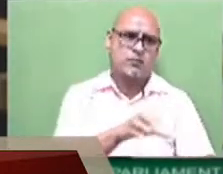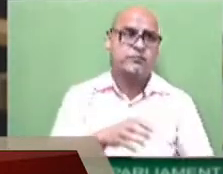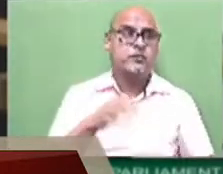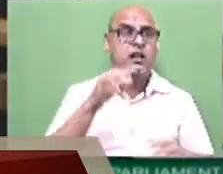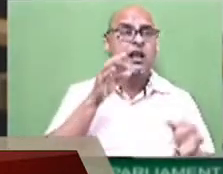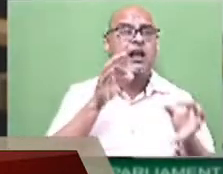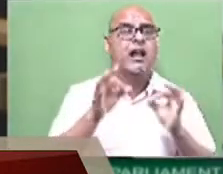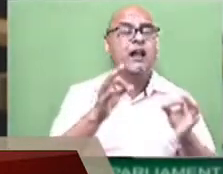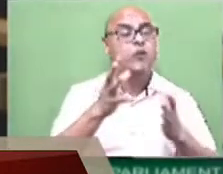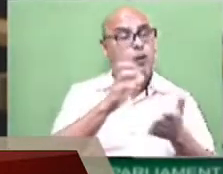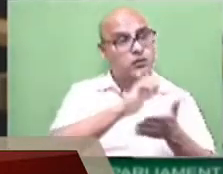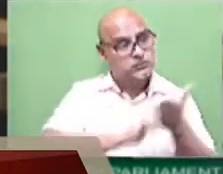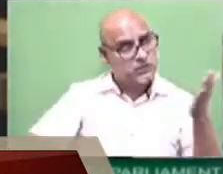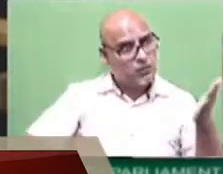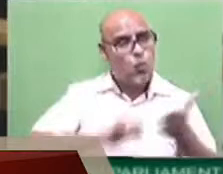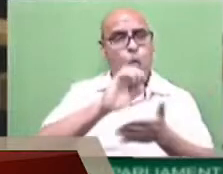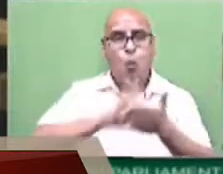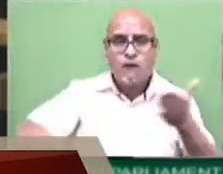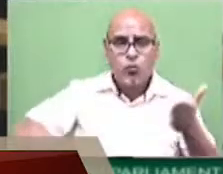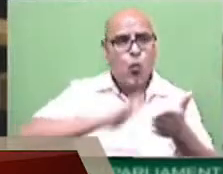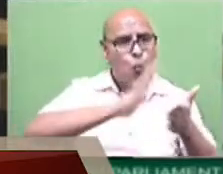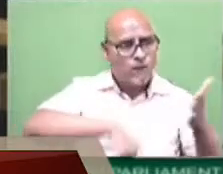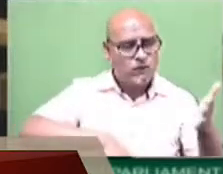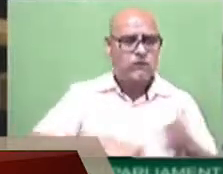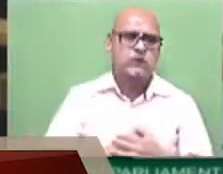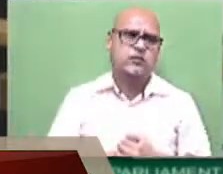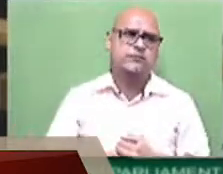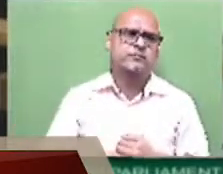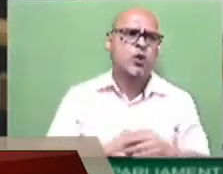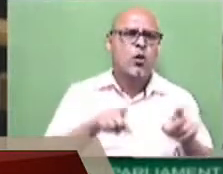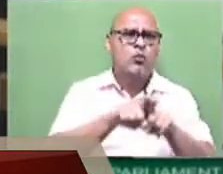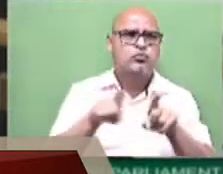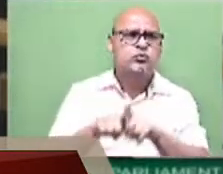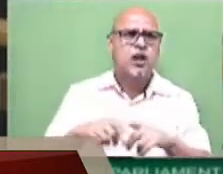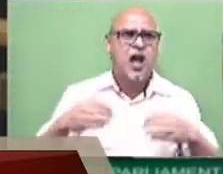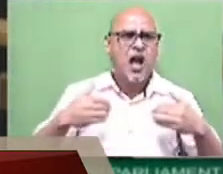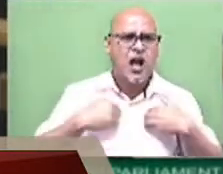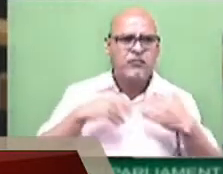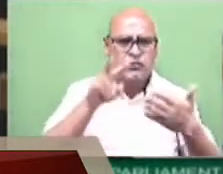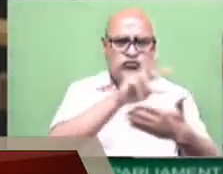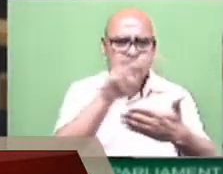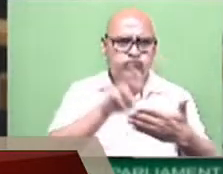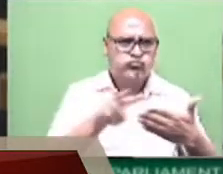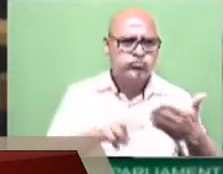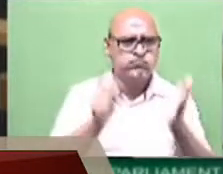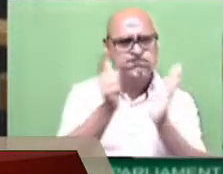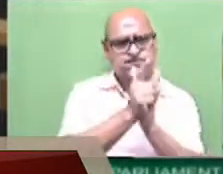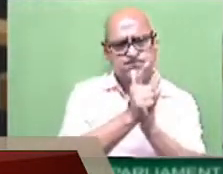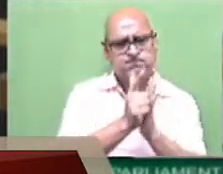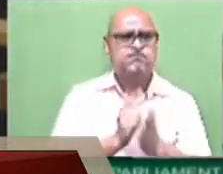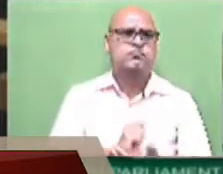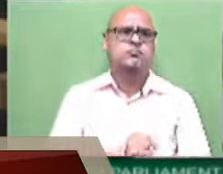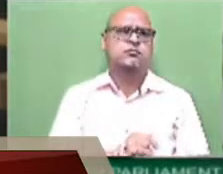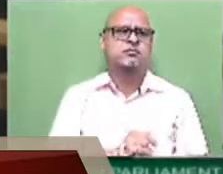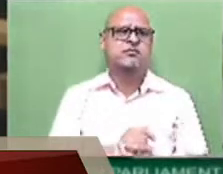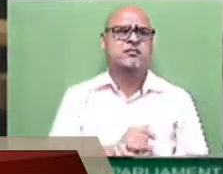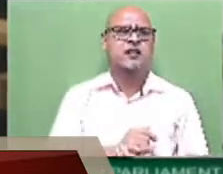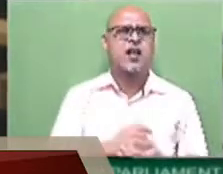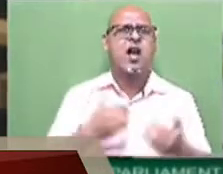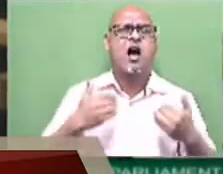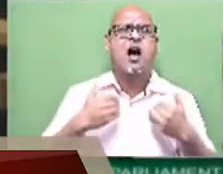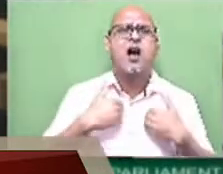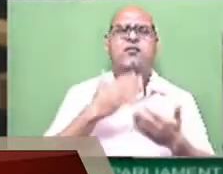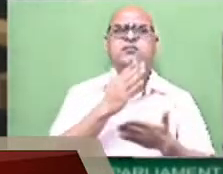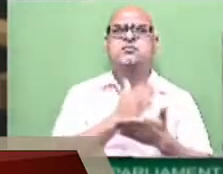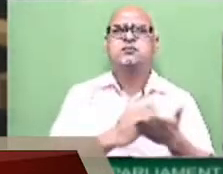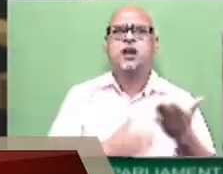Now, there's also a bit of inconsistency in the legislation when it comes to the maximum fine. Now, the Attorney General could give us some clarification on